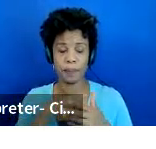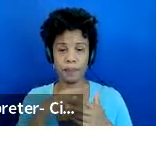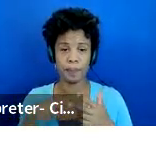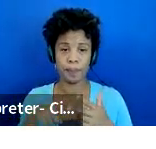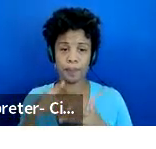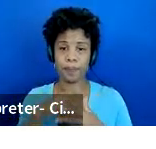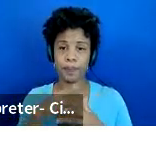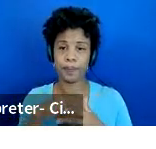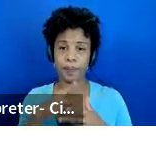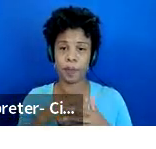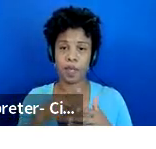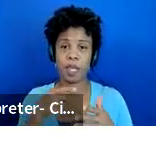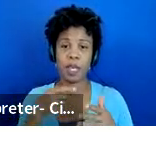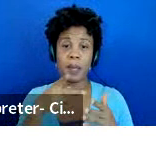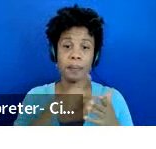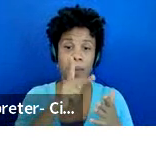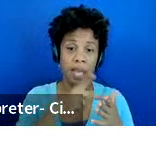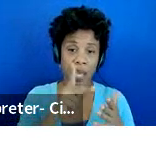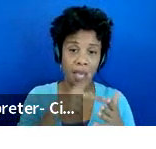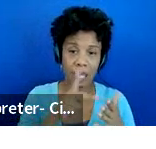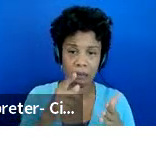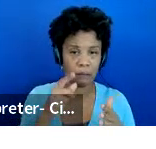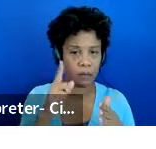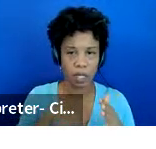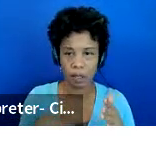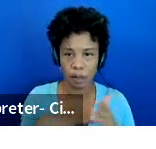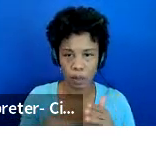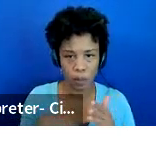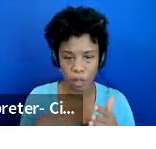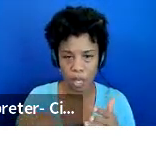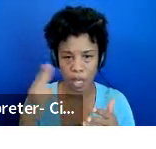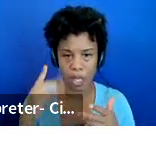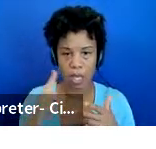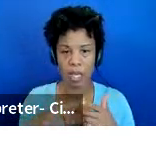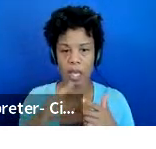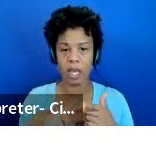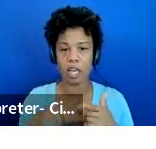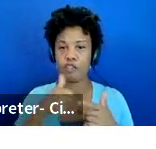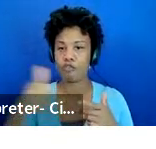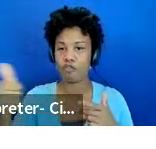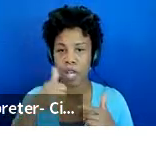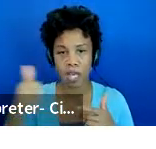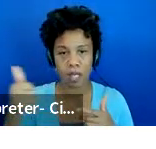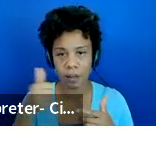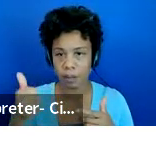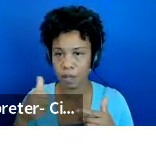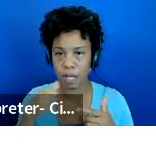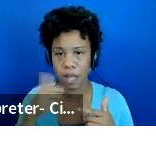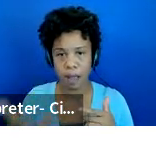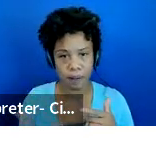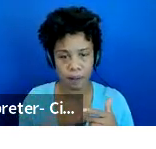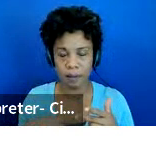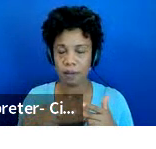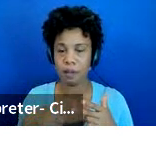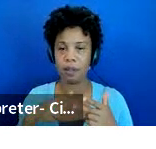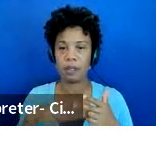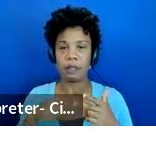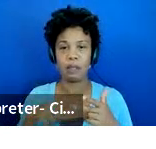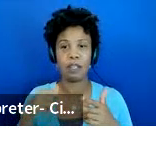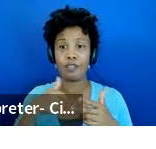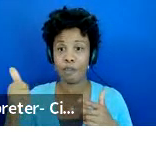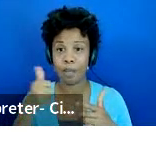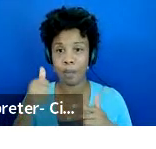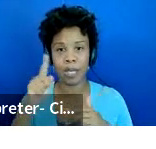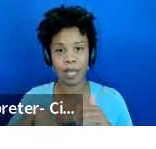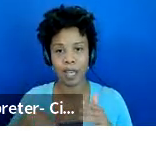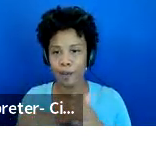of transport. So similar reasons that were raised by Senator Morris in his presentation. What's important to note is that while